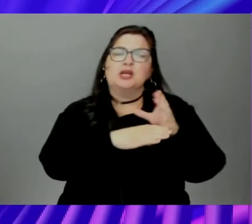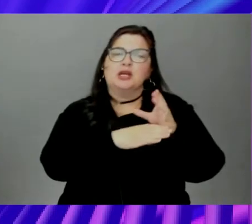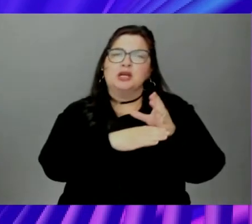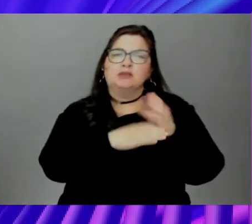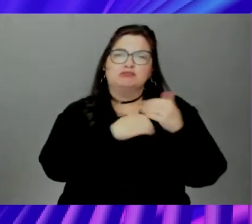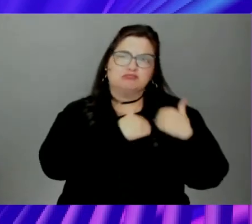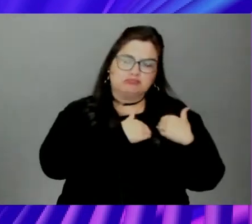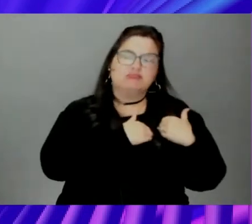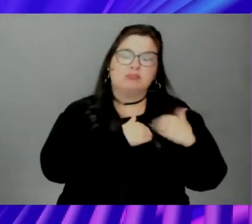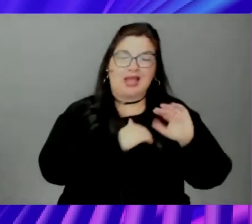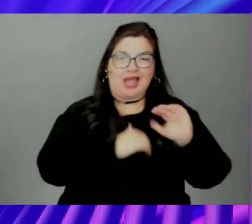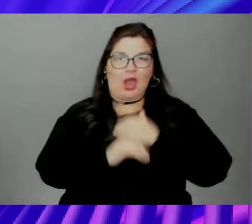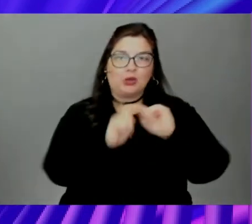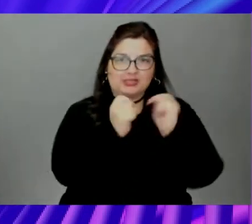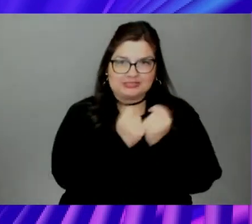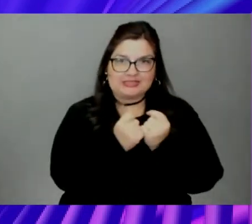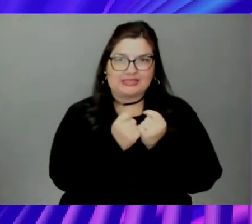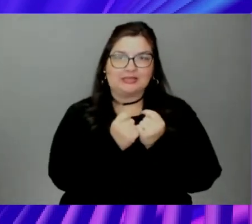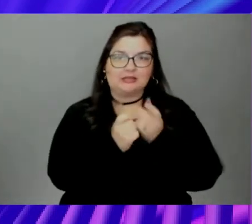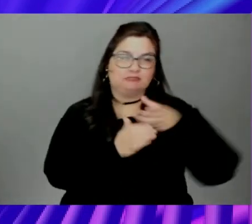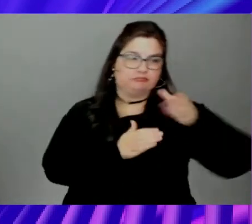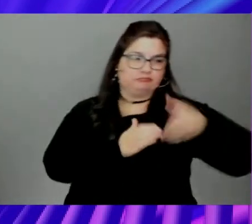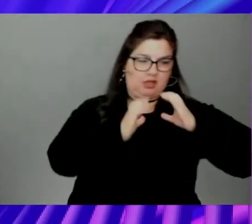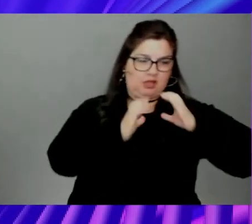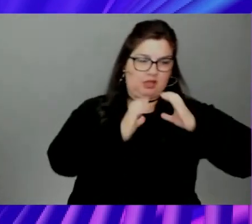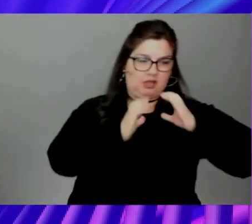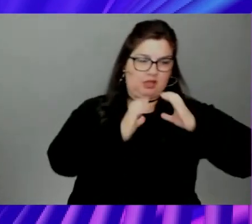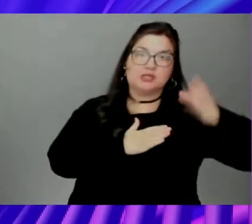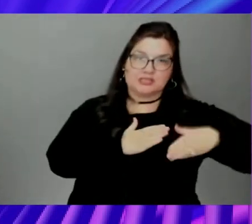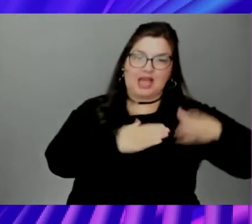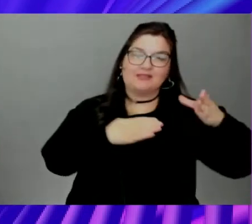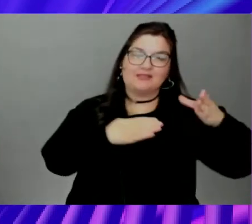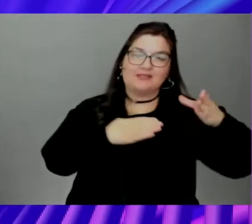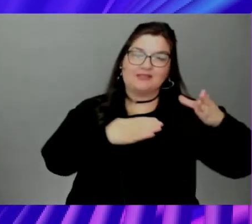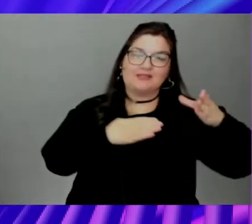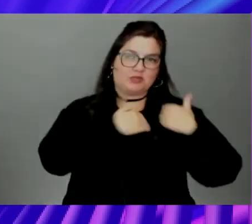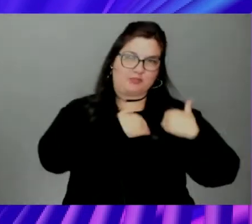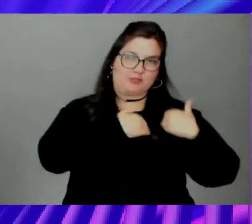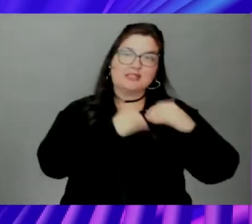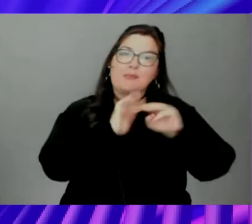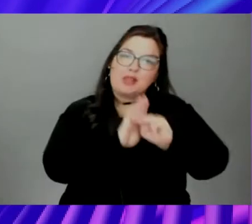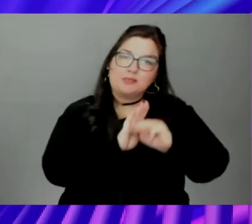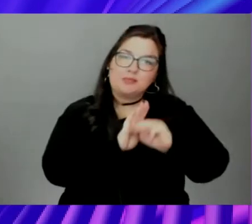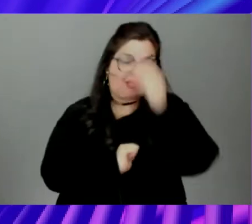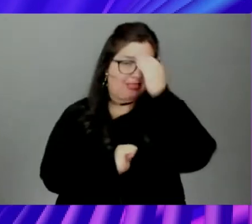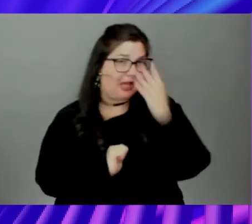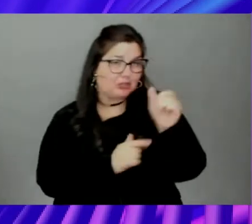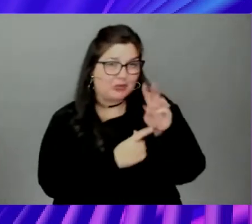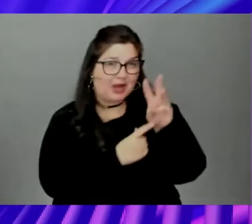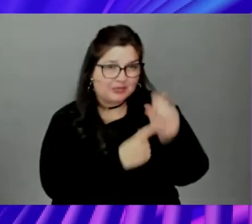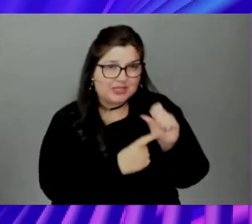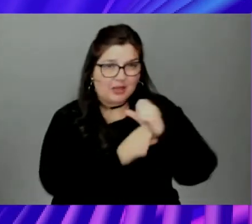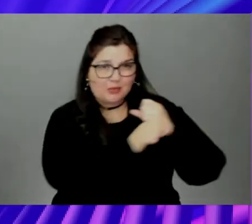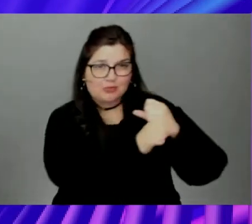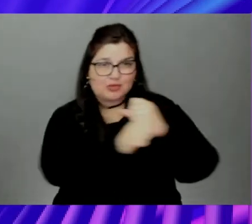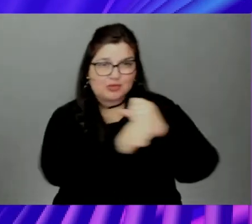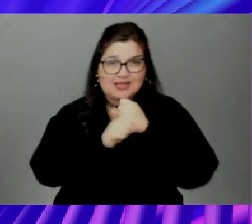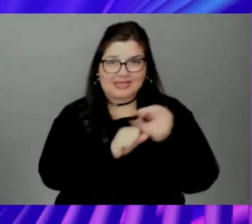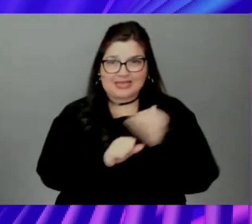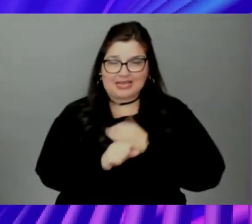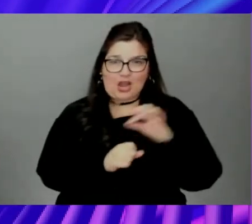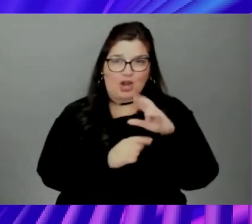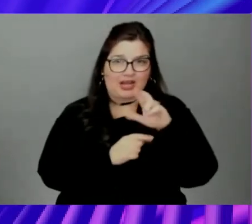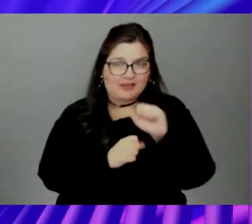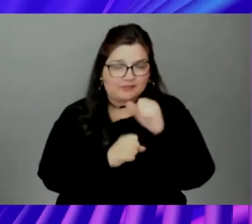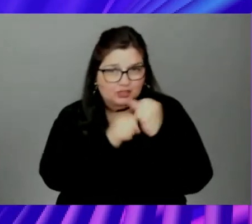on the customer side of the shared responsibility model. As you know, AWS is responsible for protecting our infrastructure, our network,